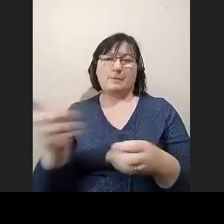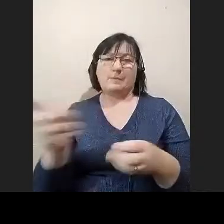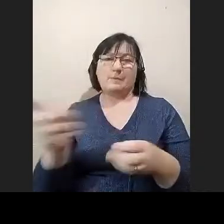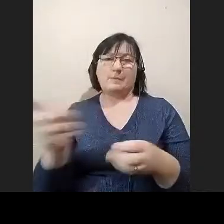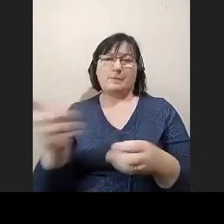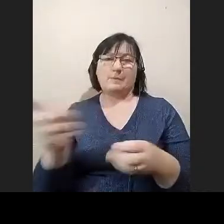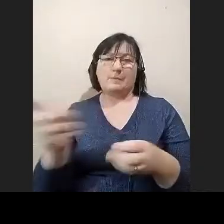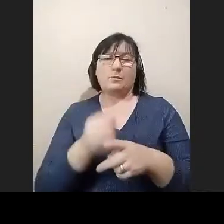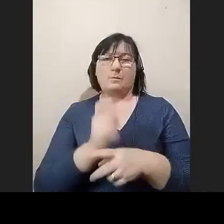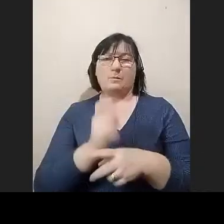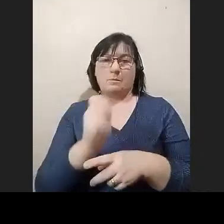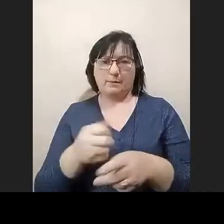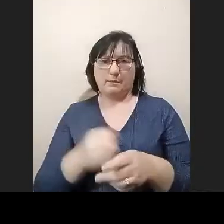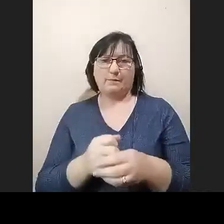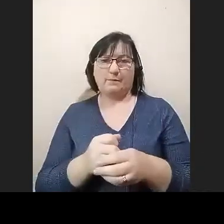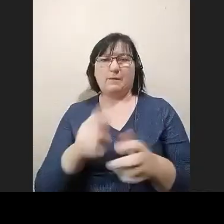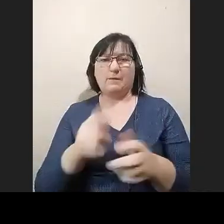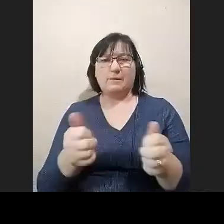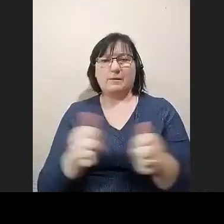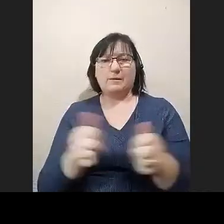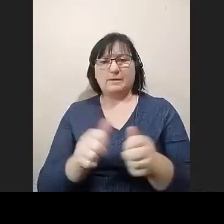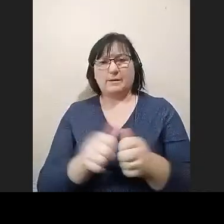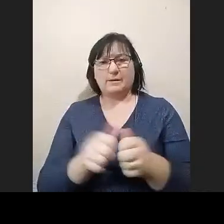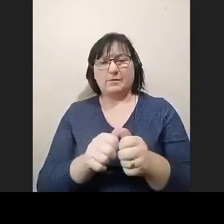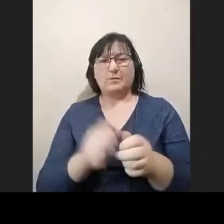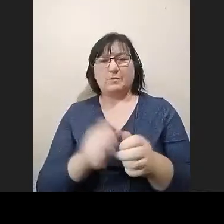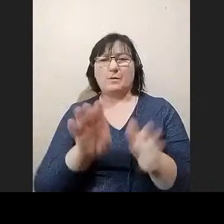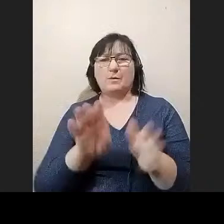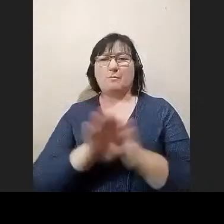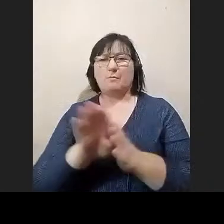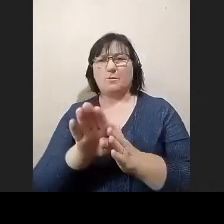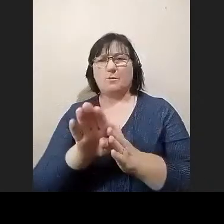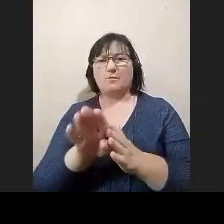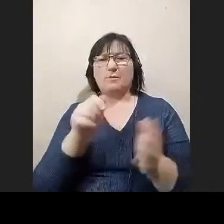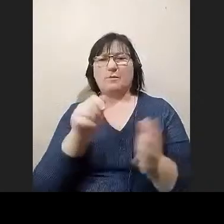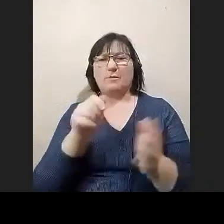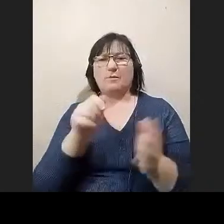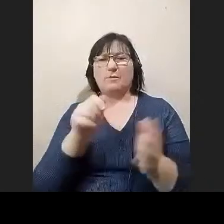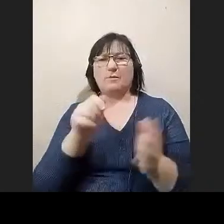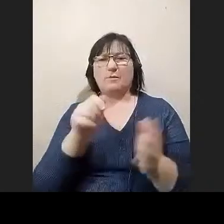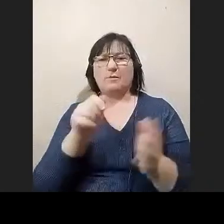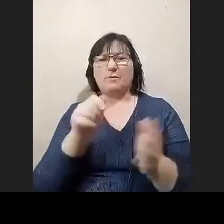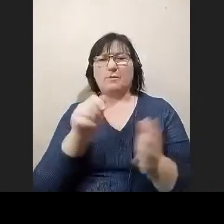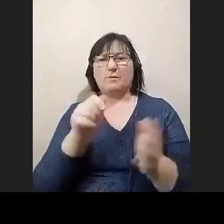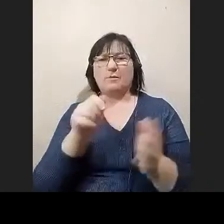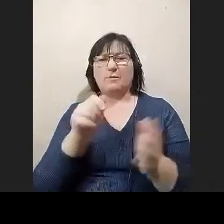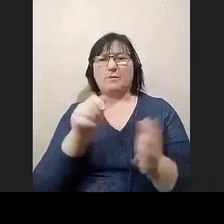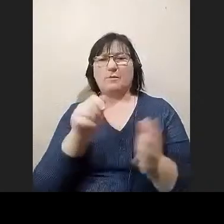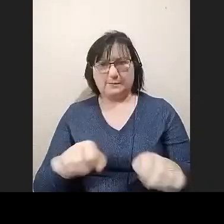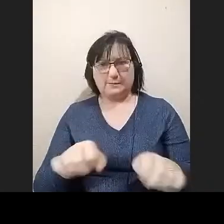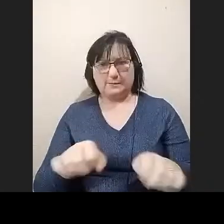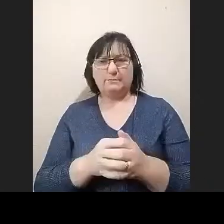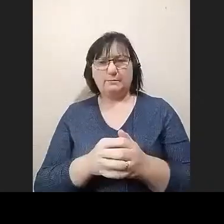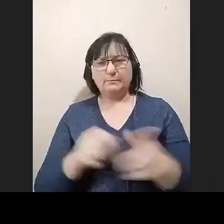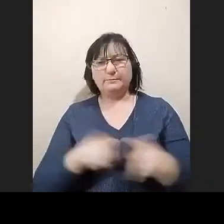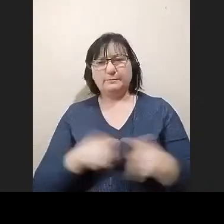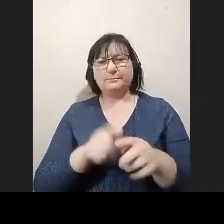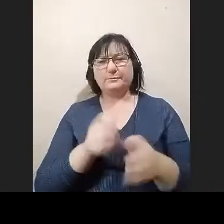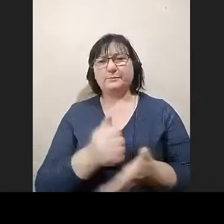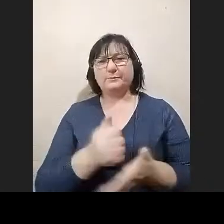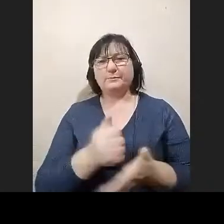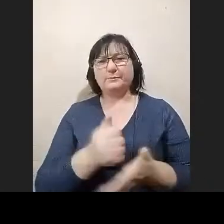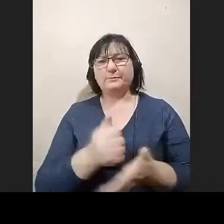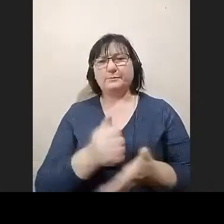the tax ecosystem. This webinar's objective is primarily to help provide the necessary clarity